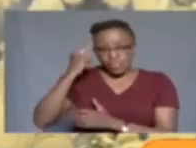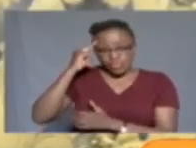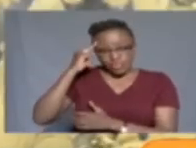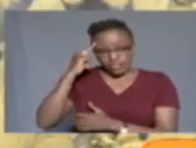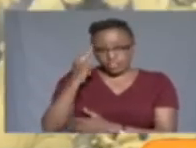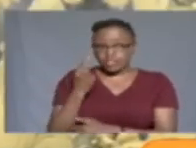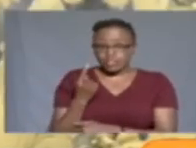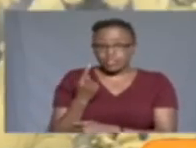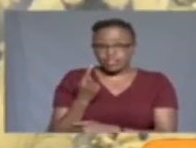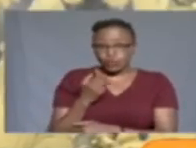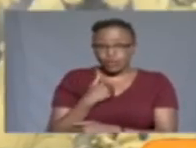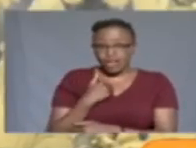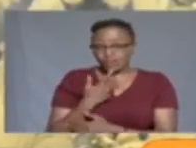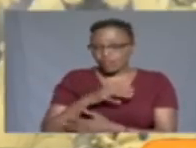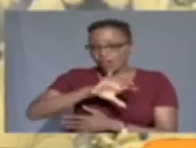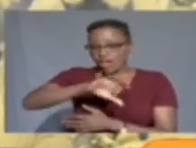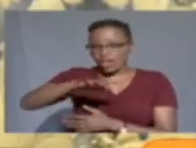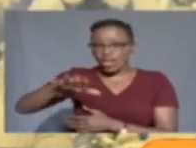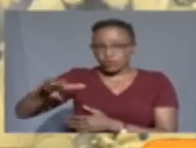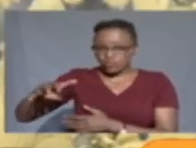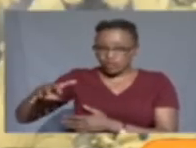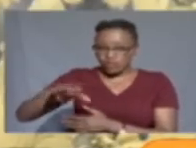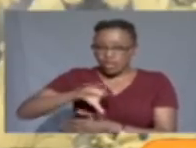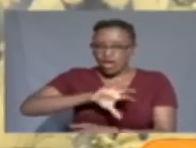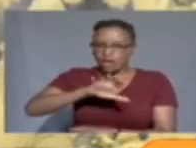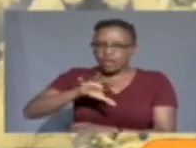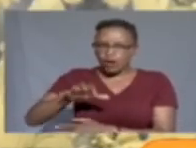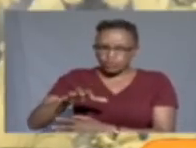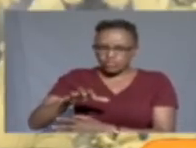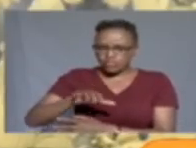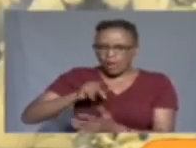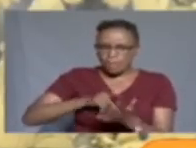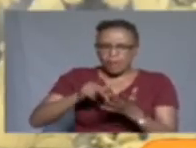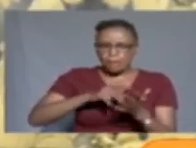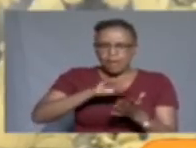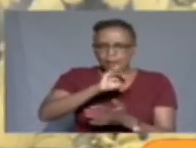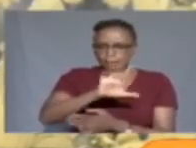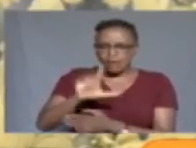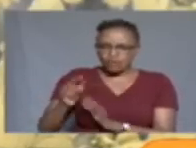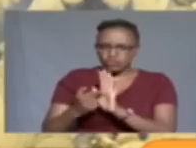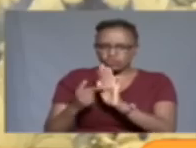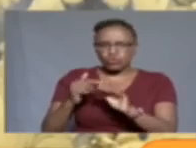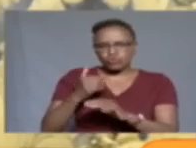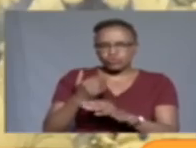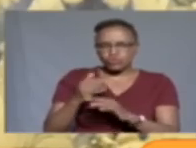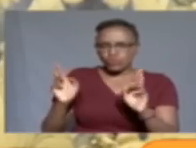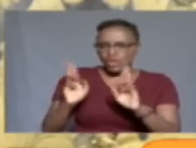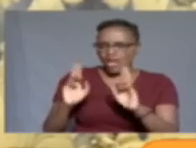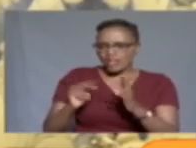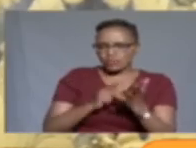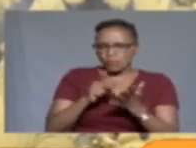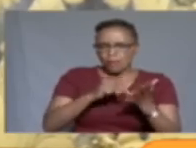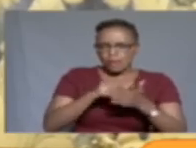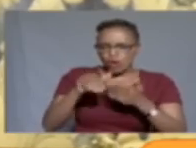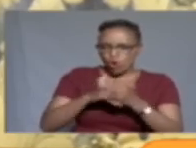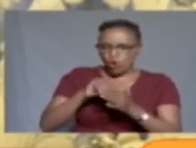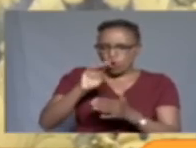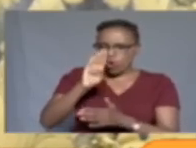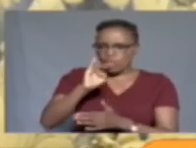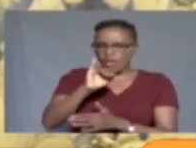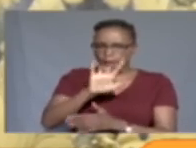of counties with the biggest pending bills, and we've already shown goodwill that we are willing to offset all these bills, but we want